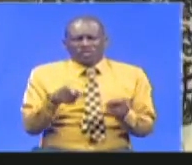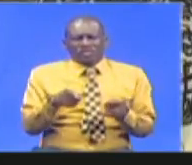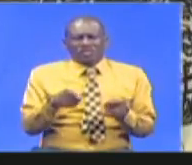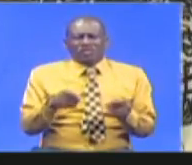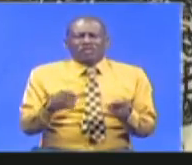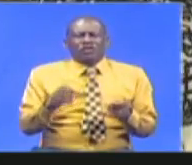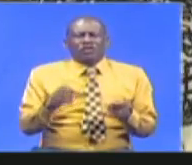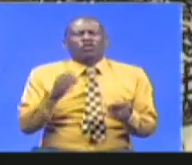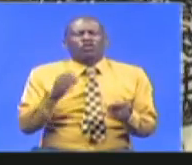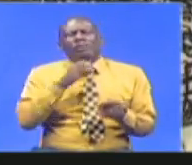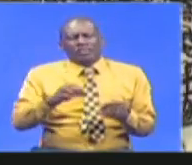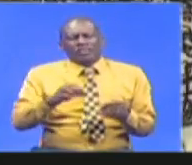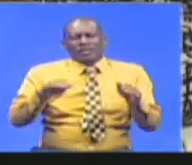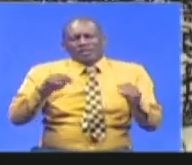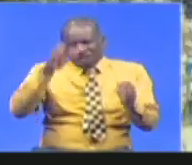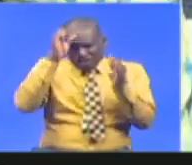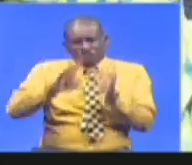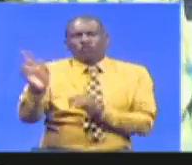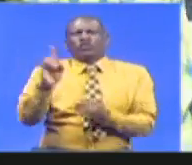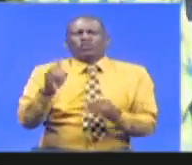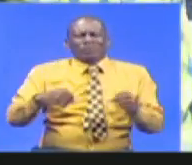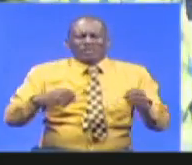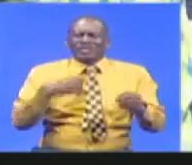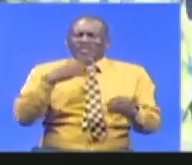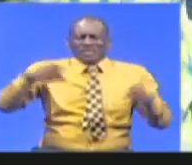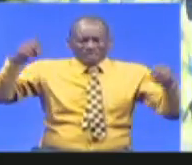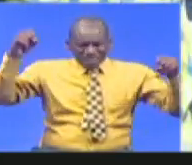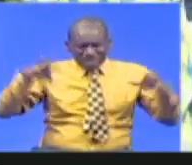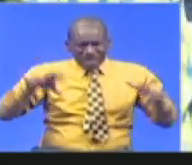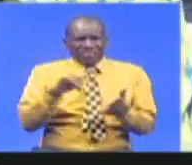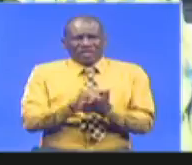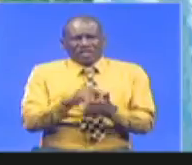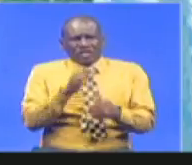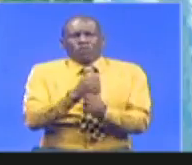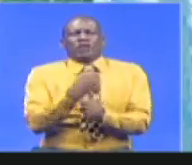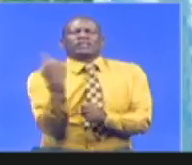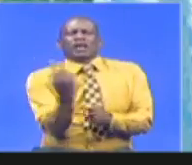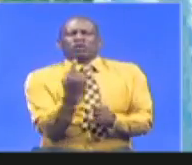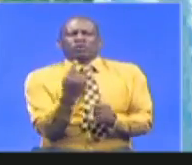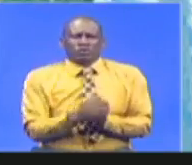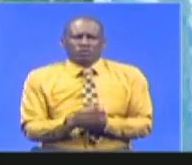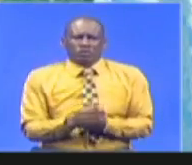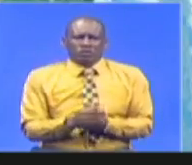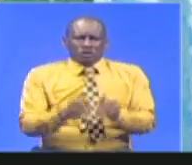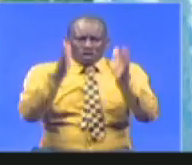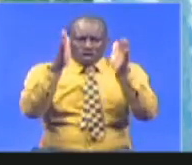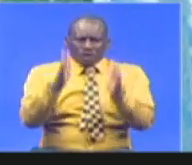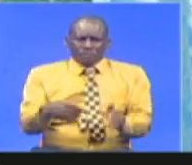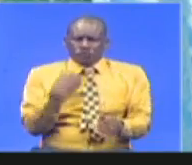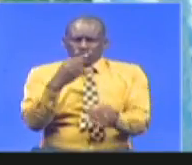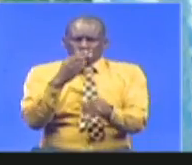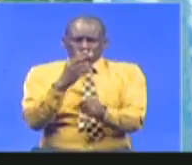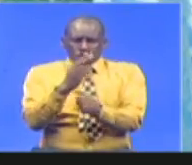governor has made it abundantly clear that he's a one-man show. This